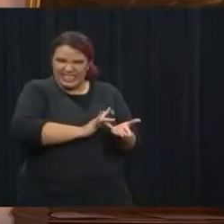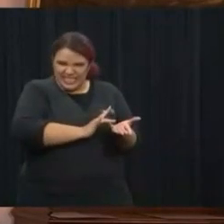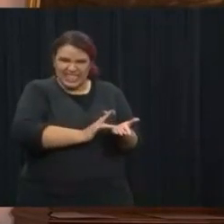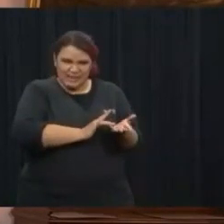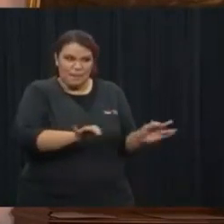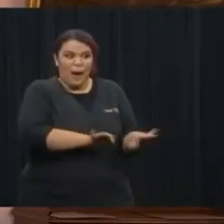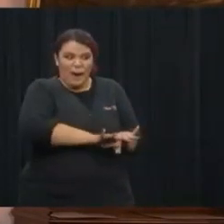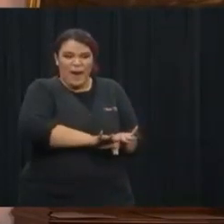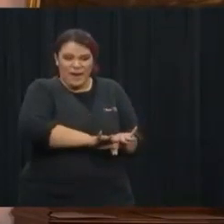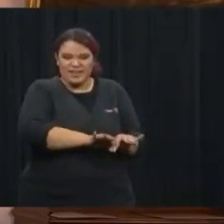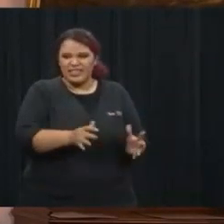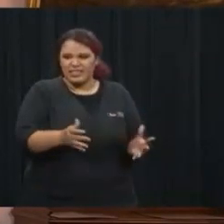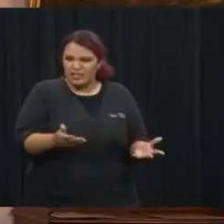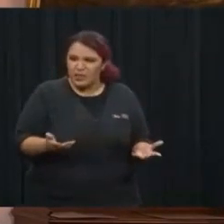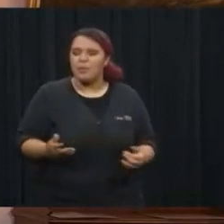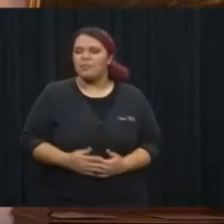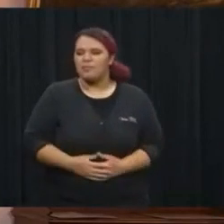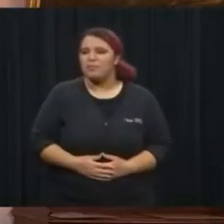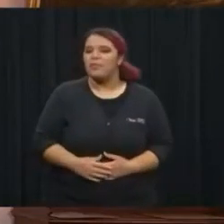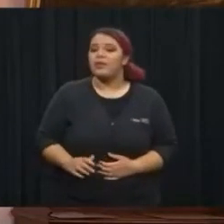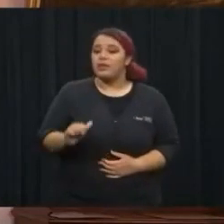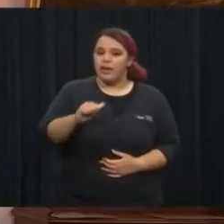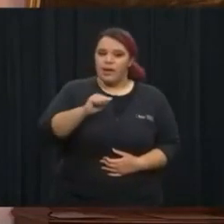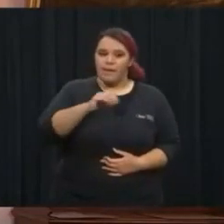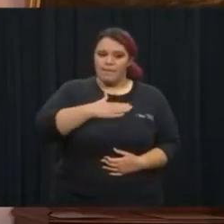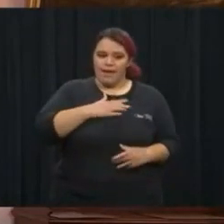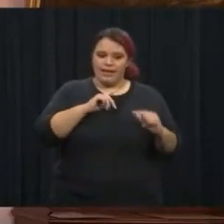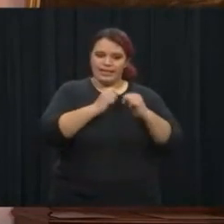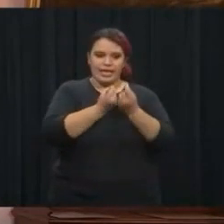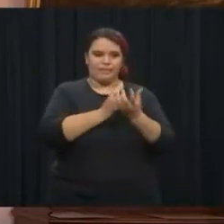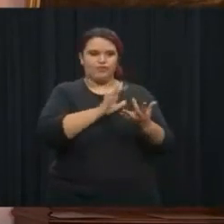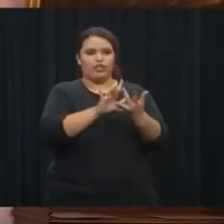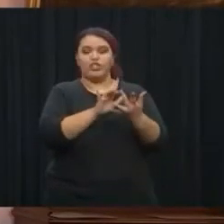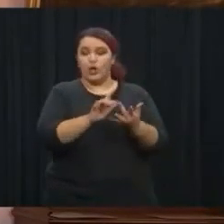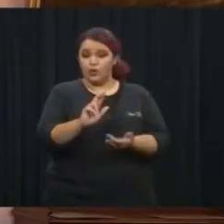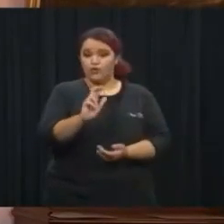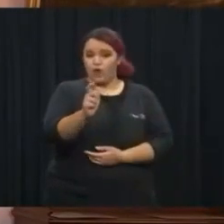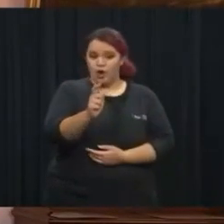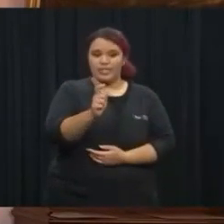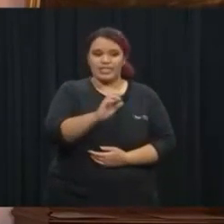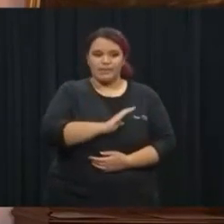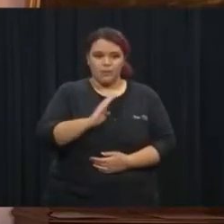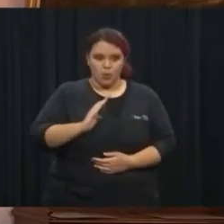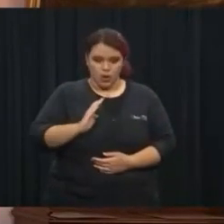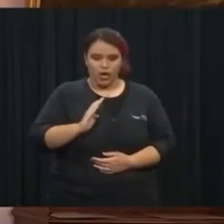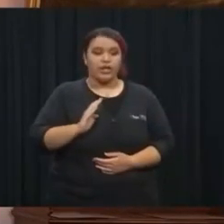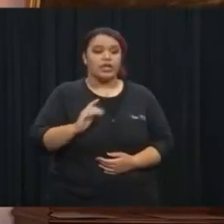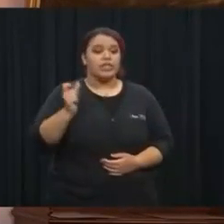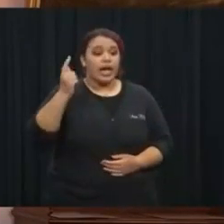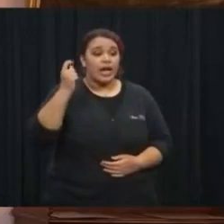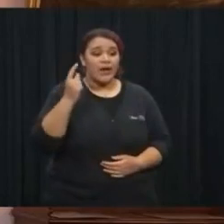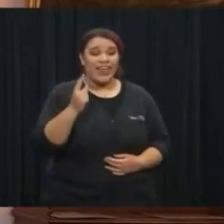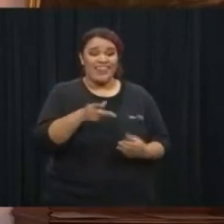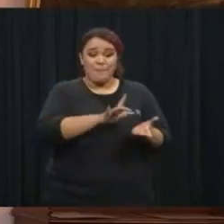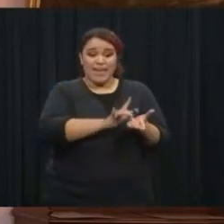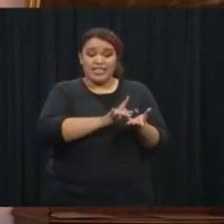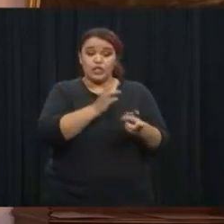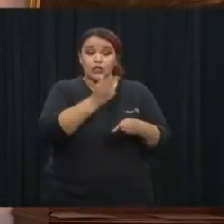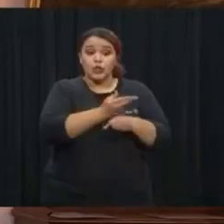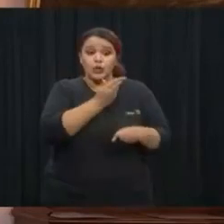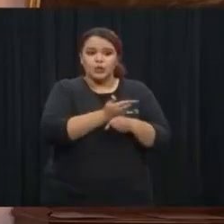in grocery stores. We have one big concern that they're seeing a lot of prescriptions for a drug called hydroxychloroquine, which I guess